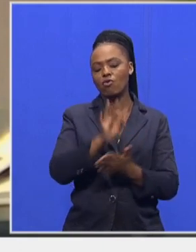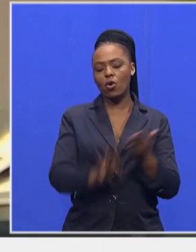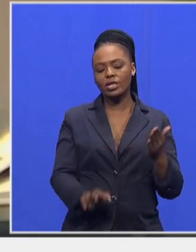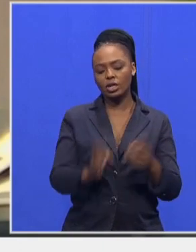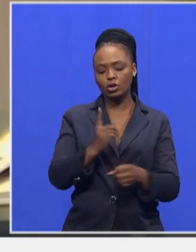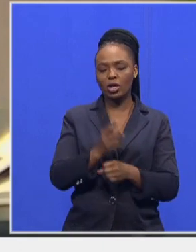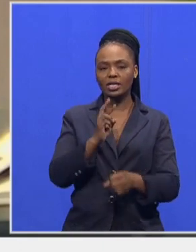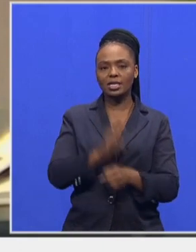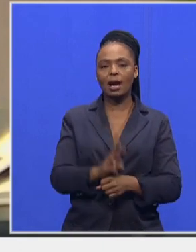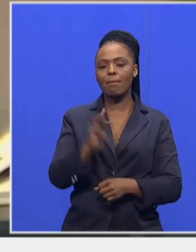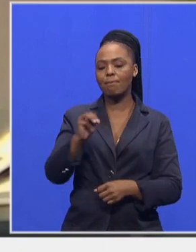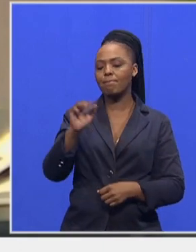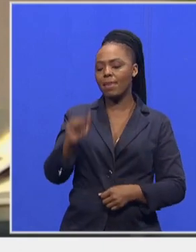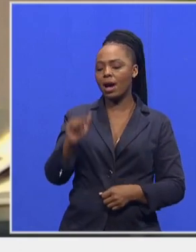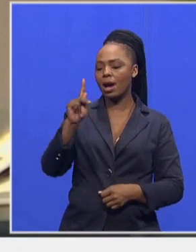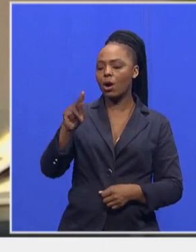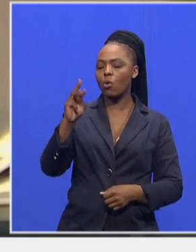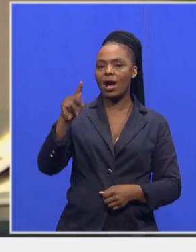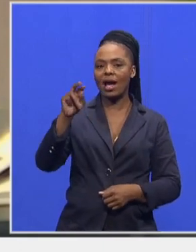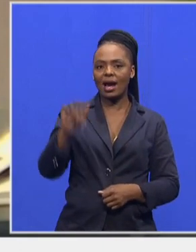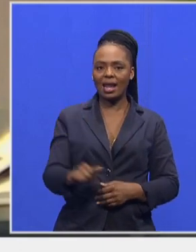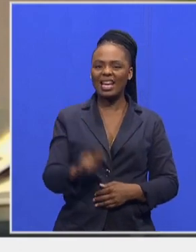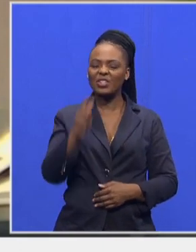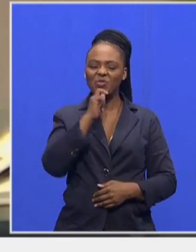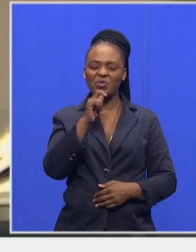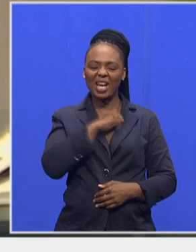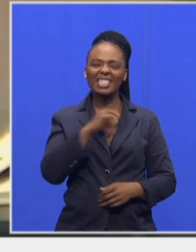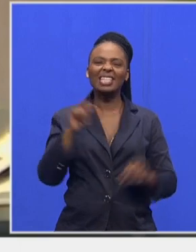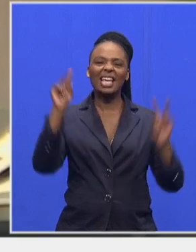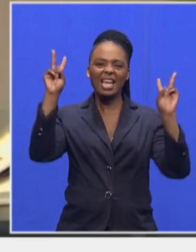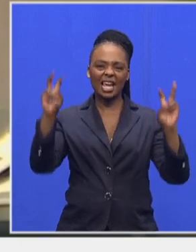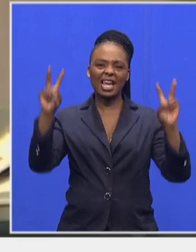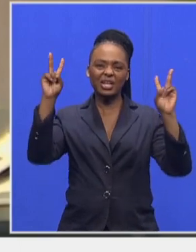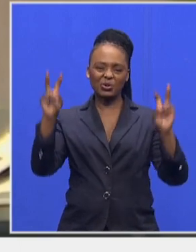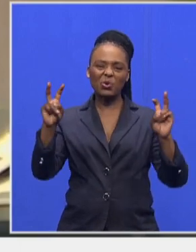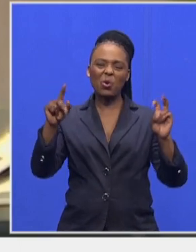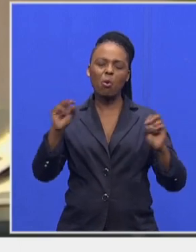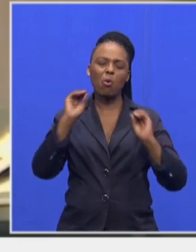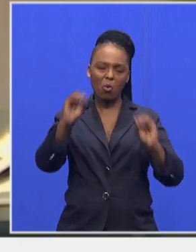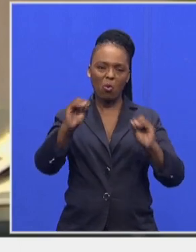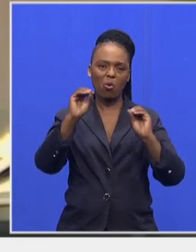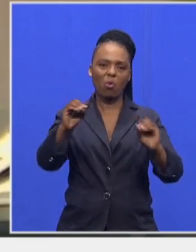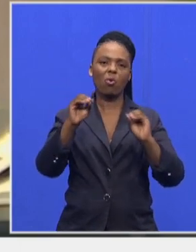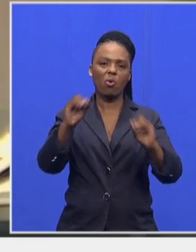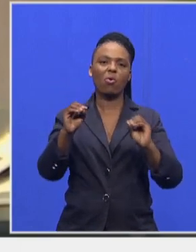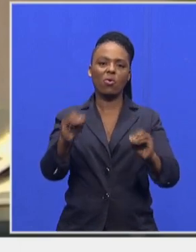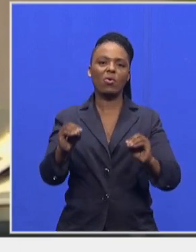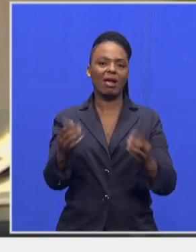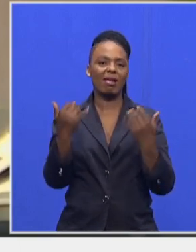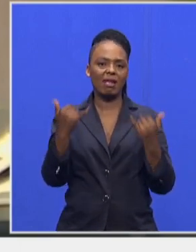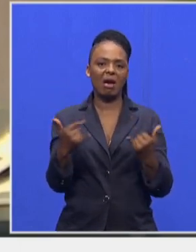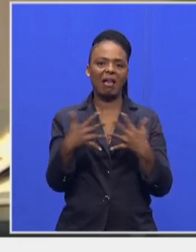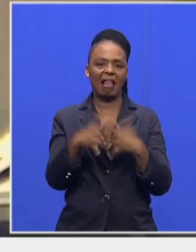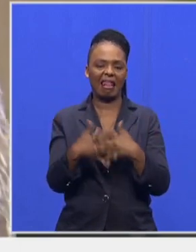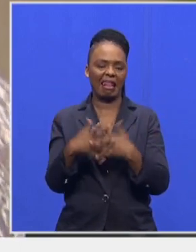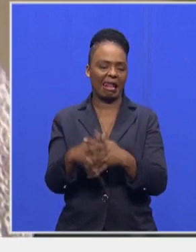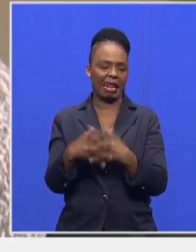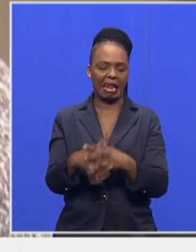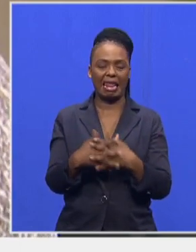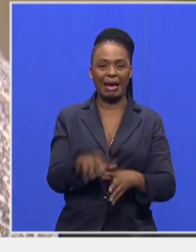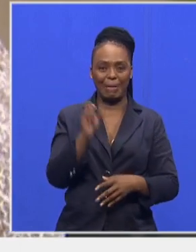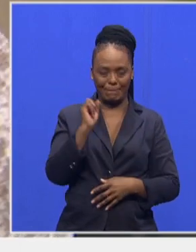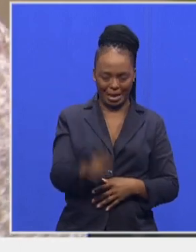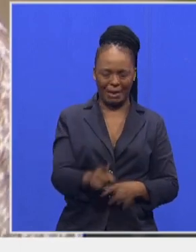in Dr. Makwarela. So there's a lot of trust deficit that is causing a lot of delays and